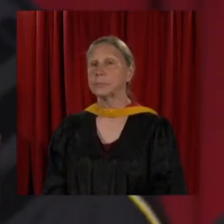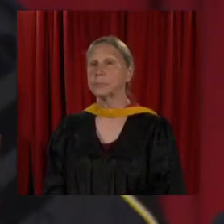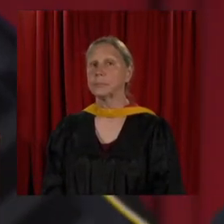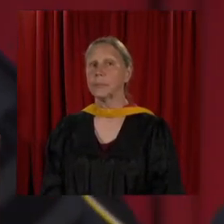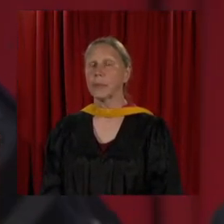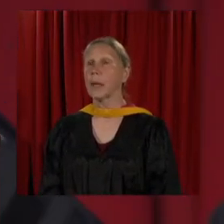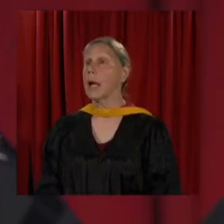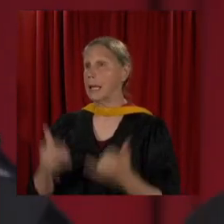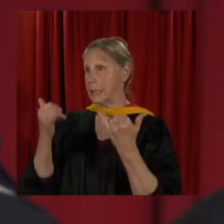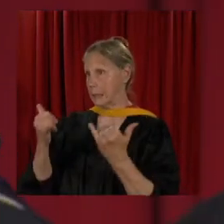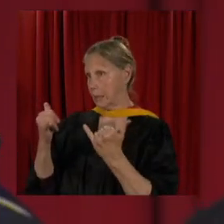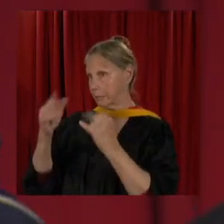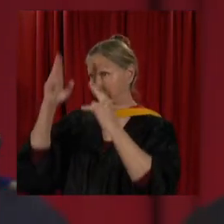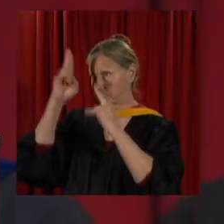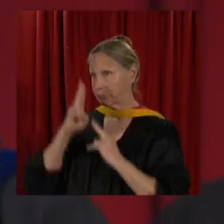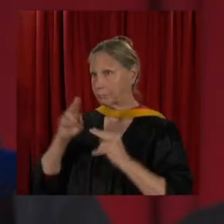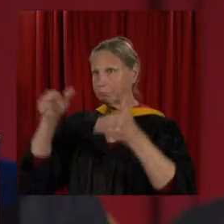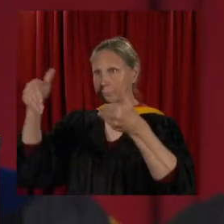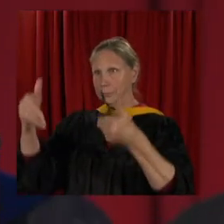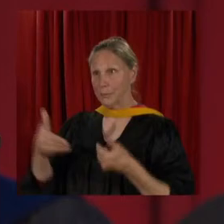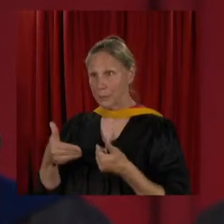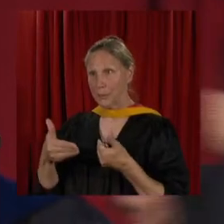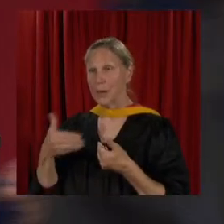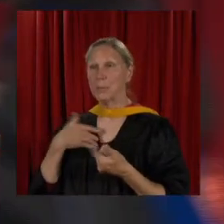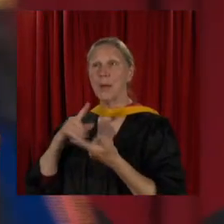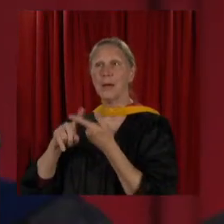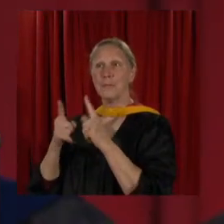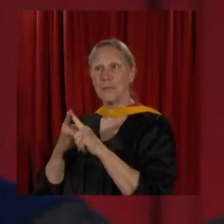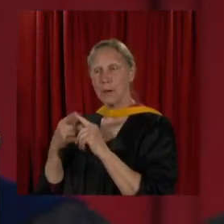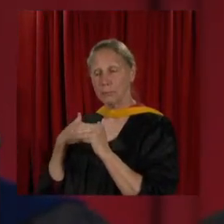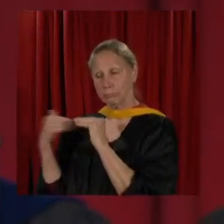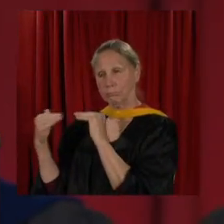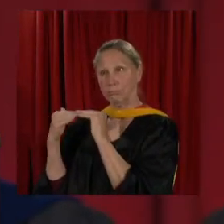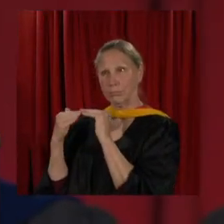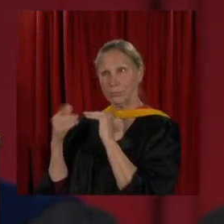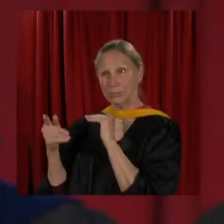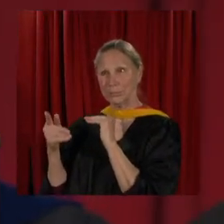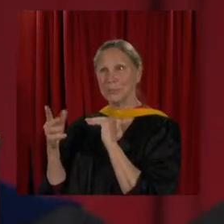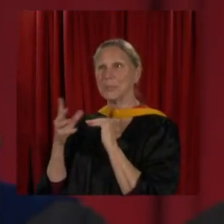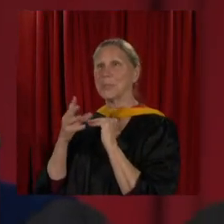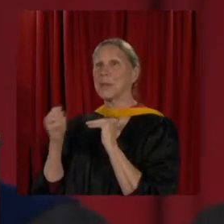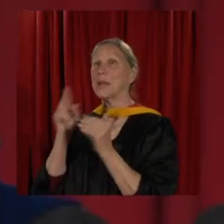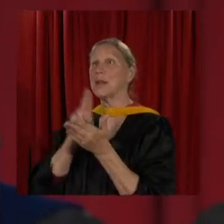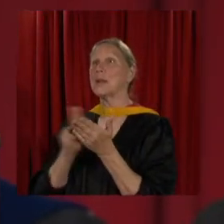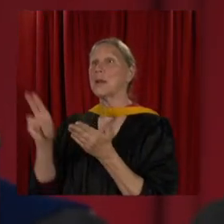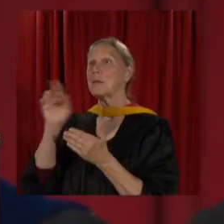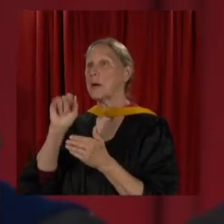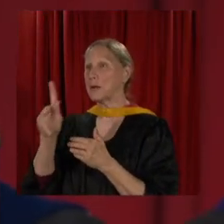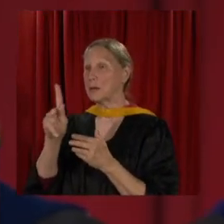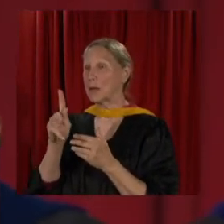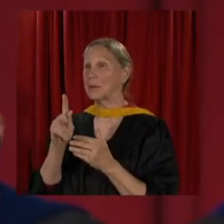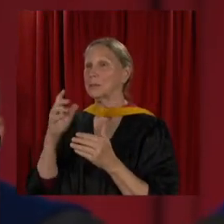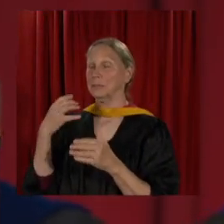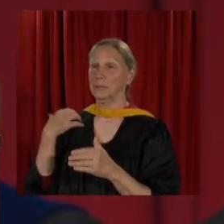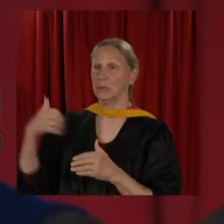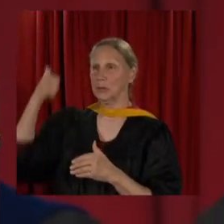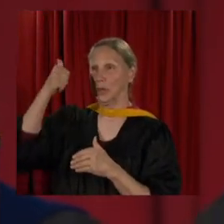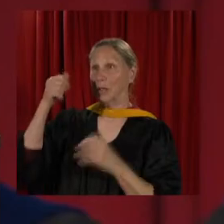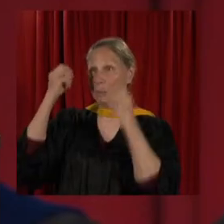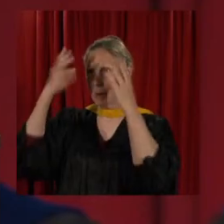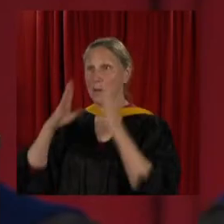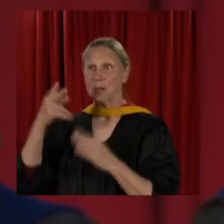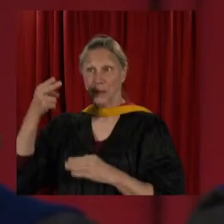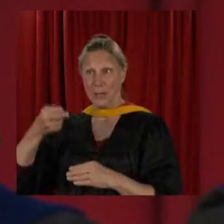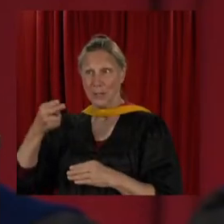It is now my pleasure to introduce my friend, my colleague, the University of Arkansas Chancellor and Professor of